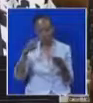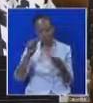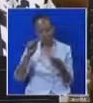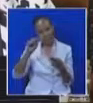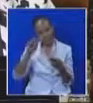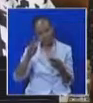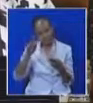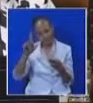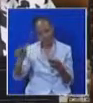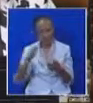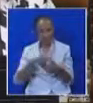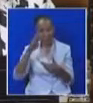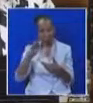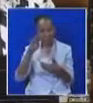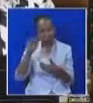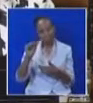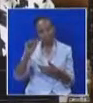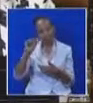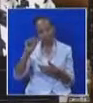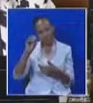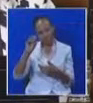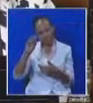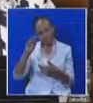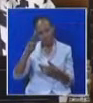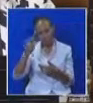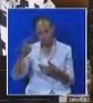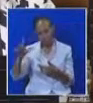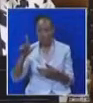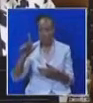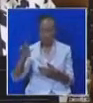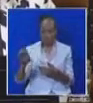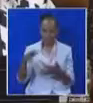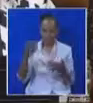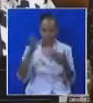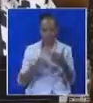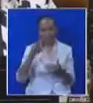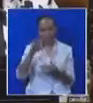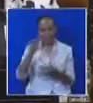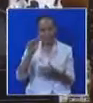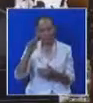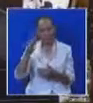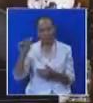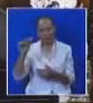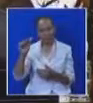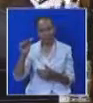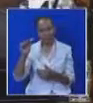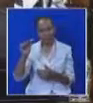Honorable Mukwili, Honorable Vauder, please leave this house.